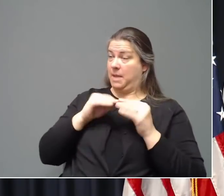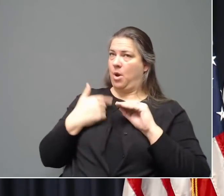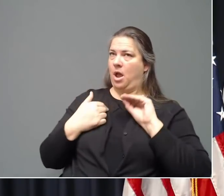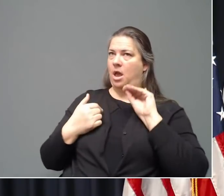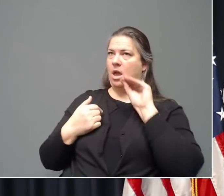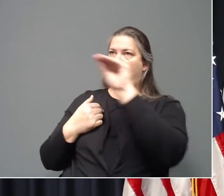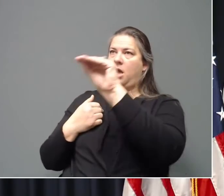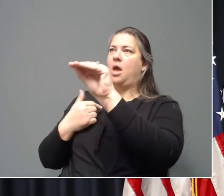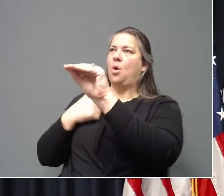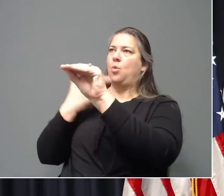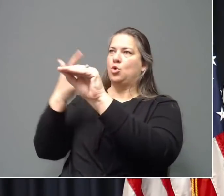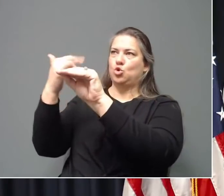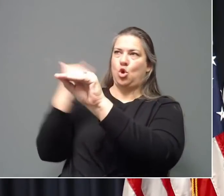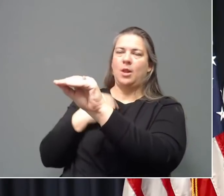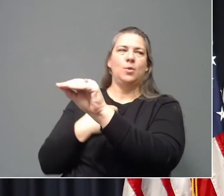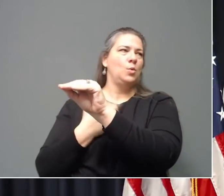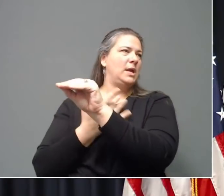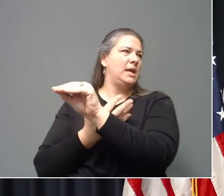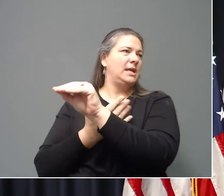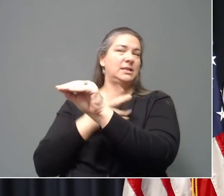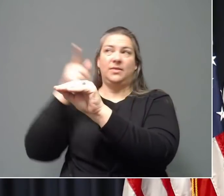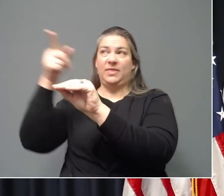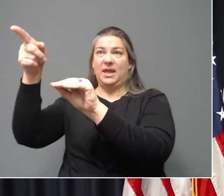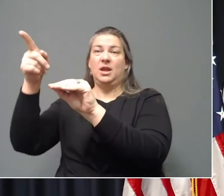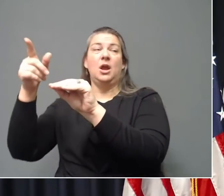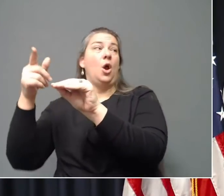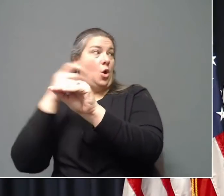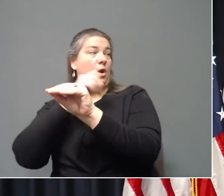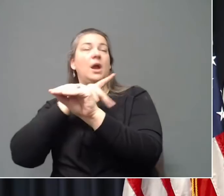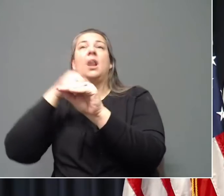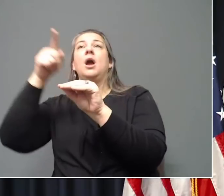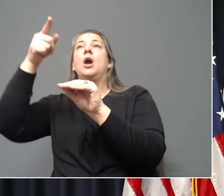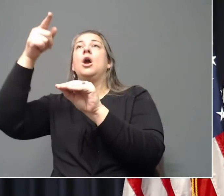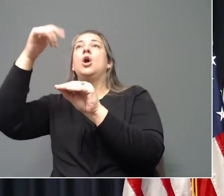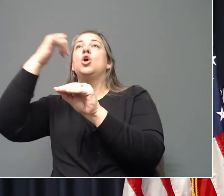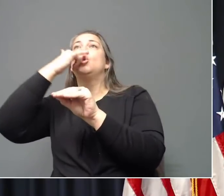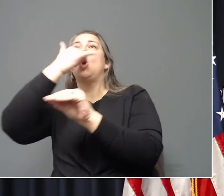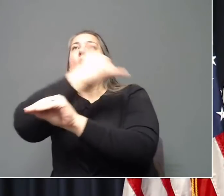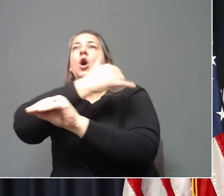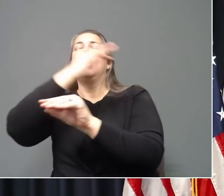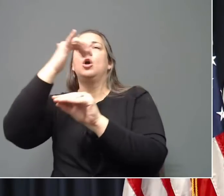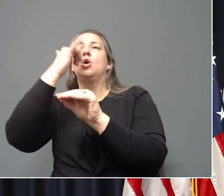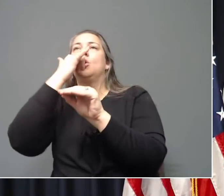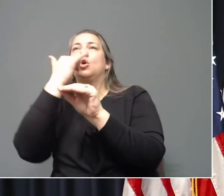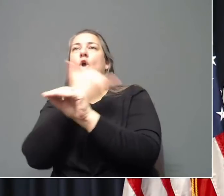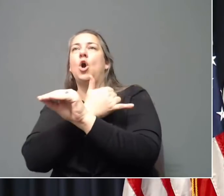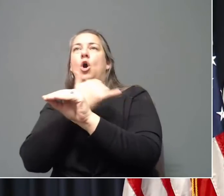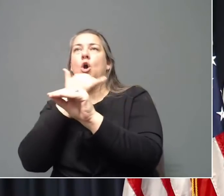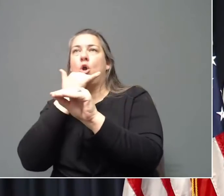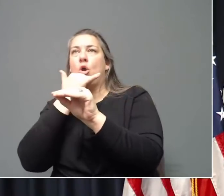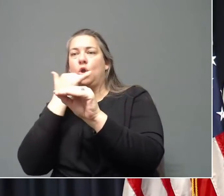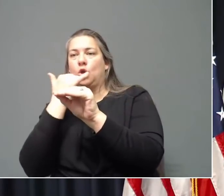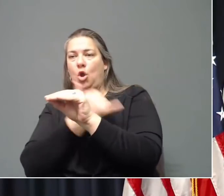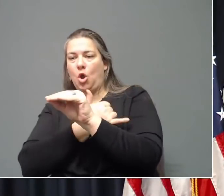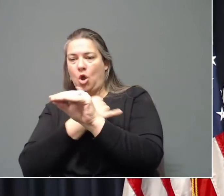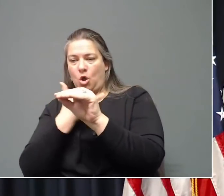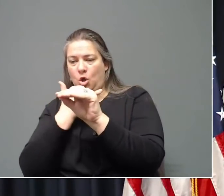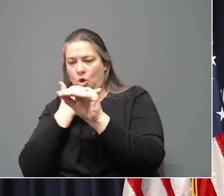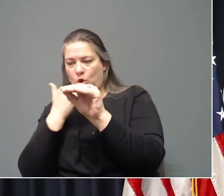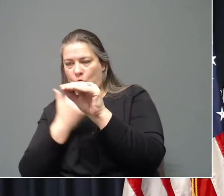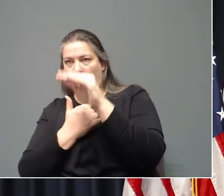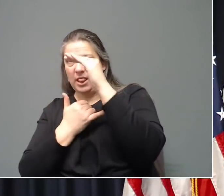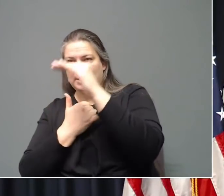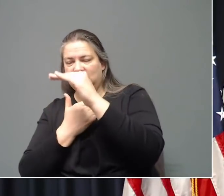Zoom conferences or webinars to maybe address the basic complaints that can further minimize callback delays? And has any timetable